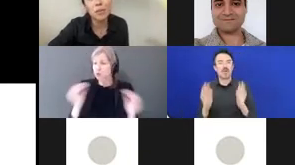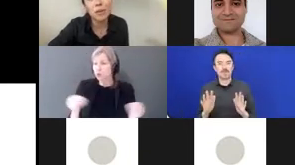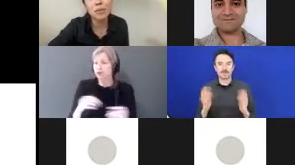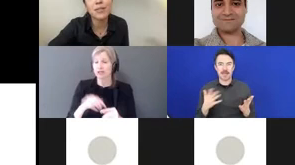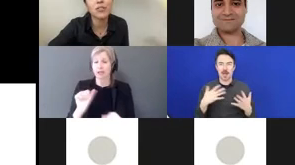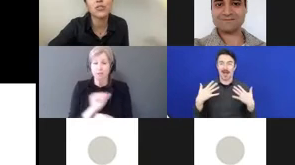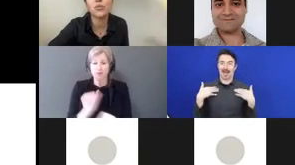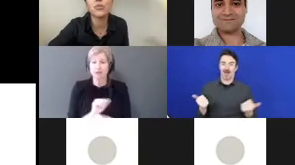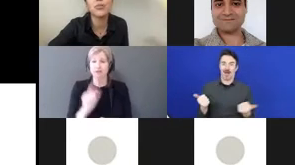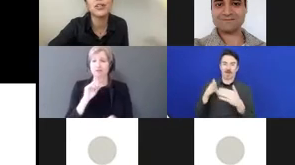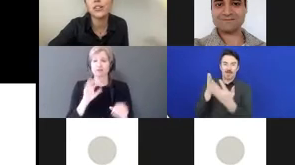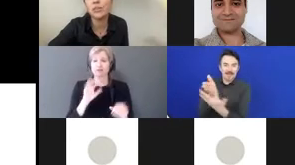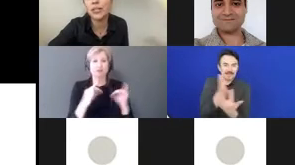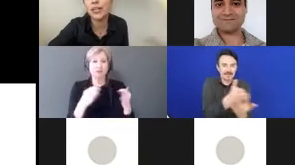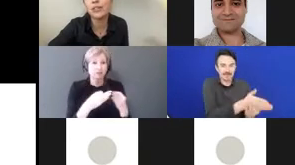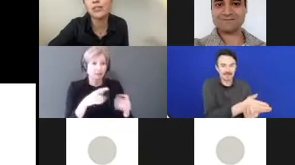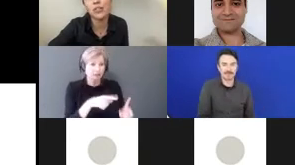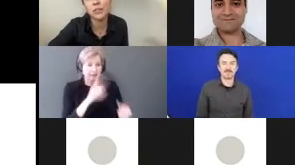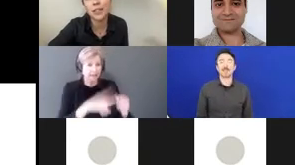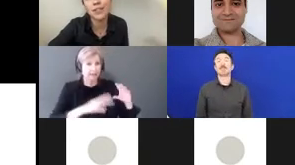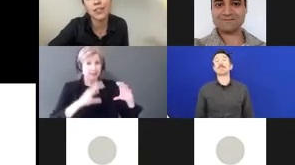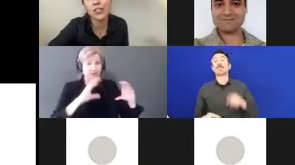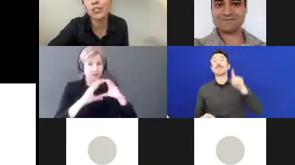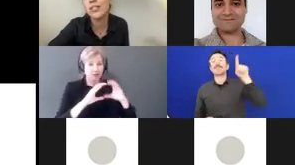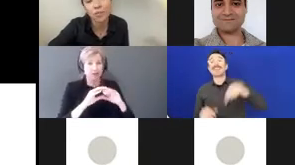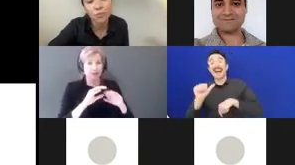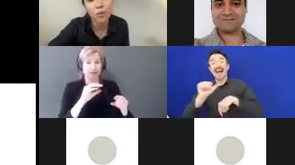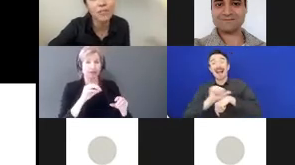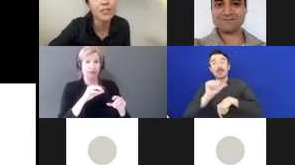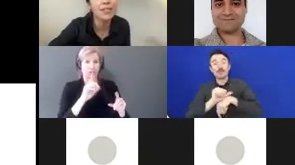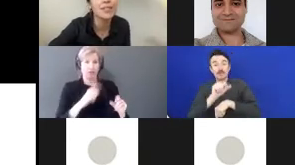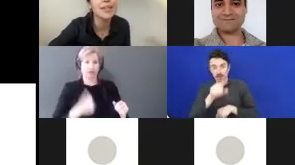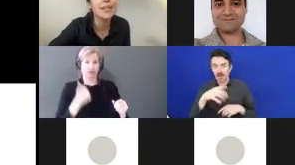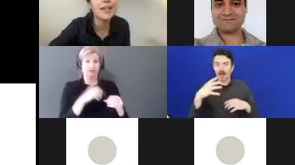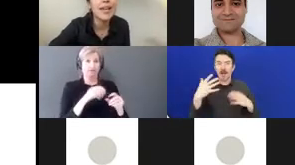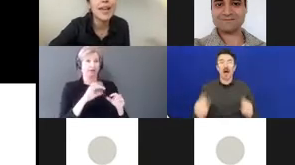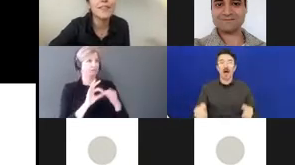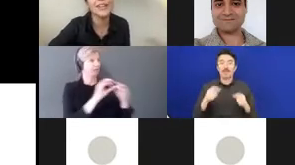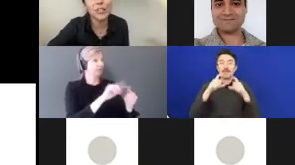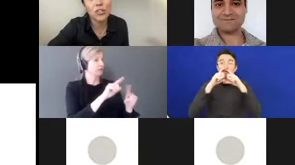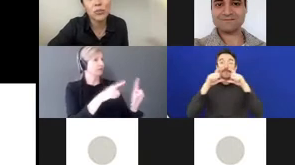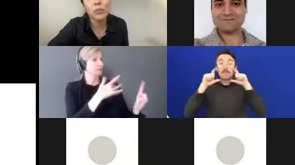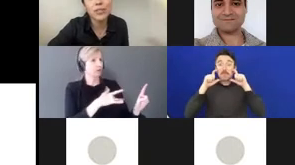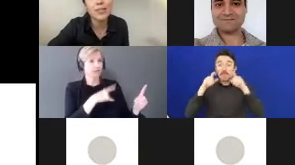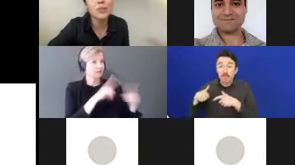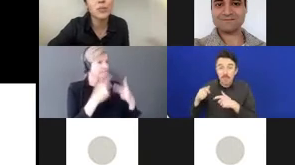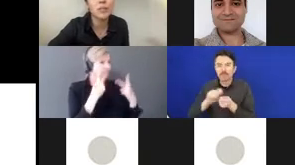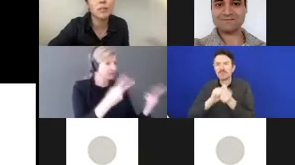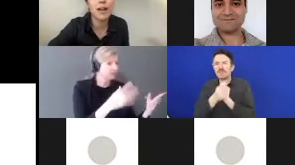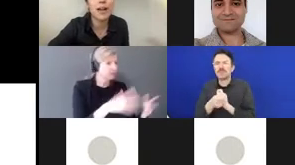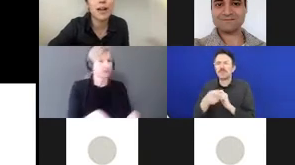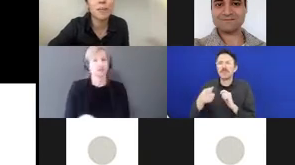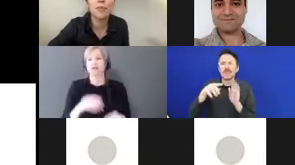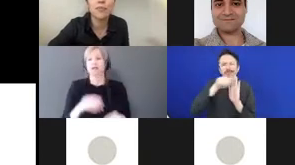family members to children who cannot communicate during hospitalization in different provinces, and financial supports